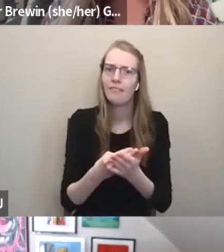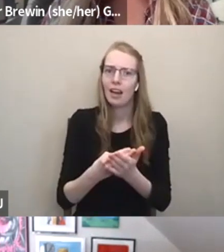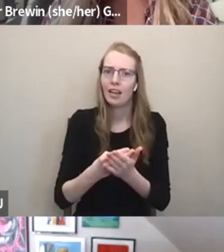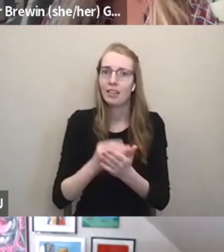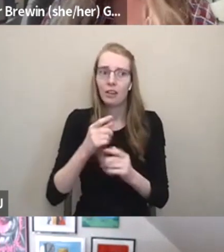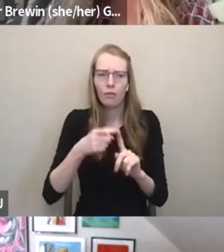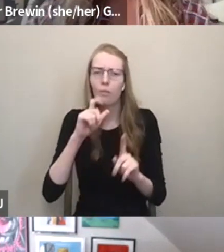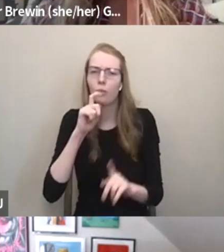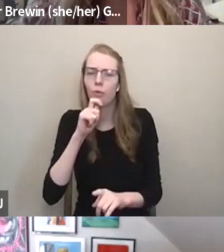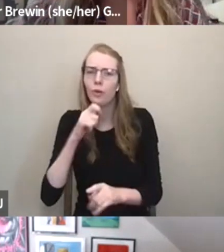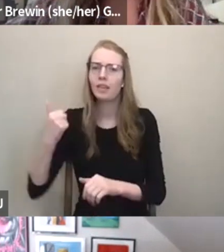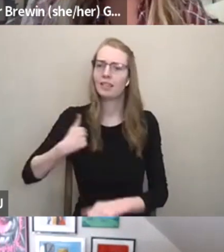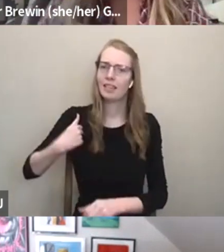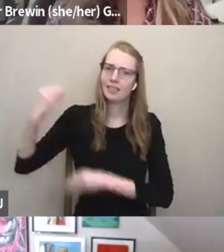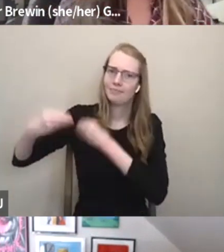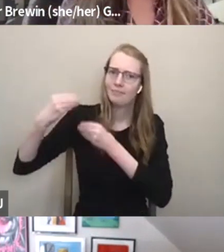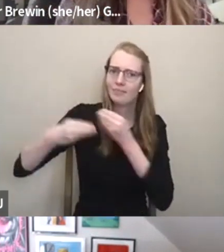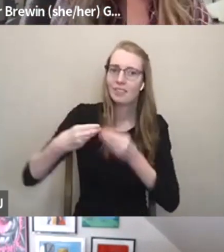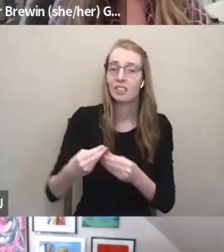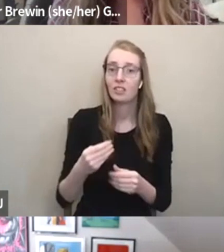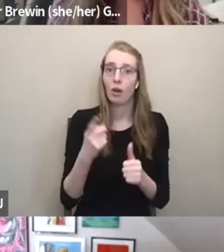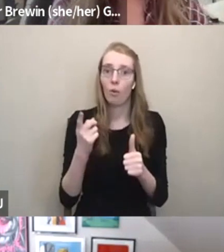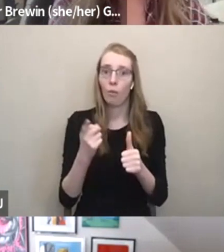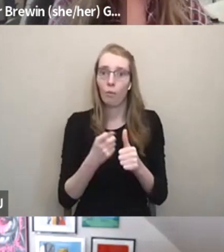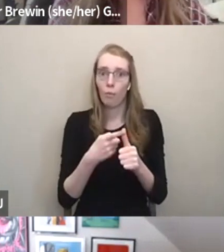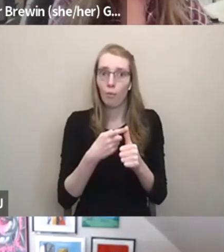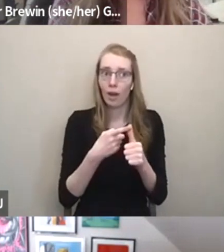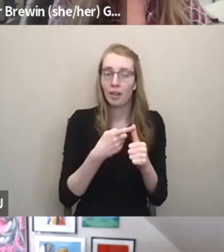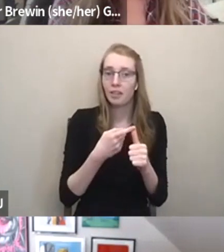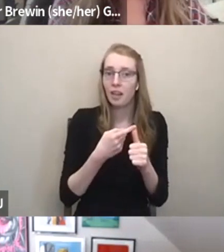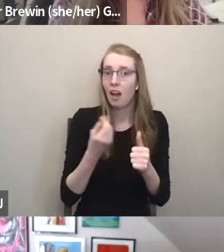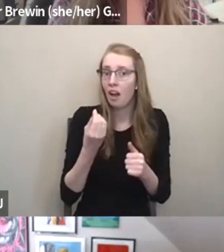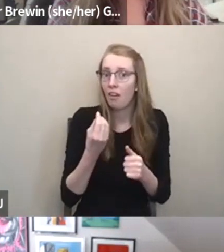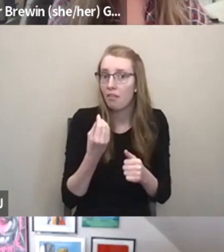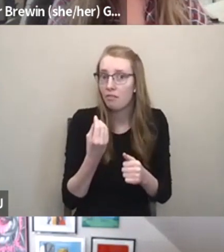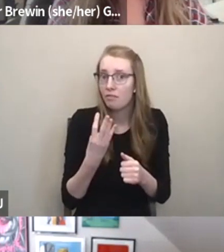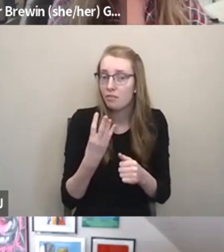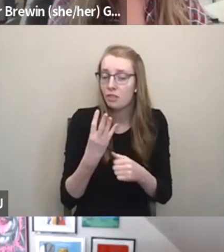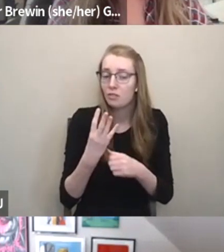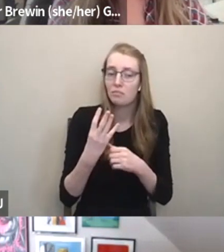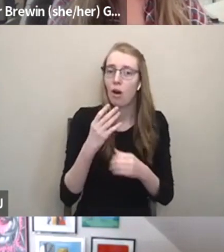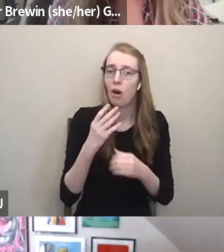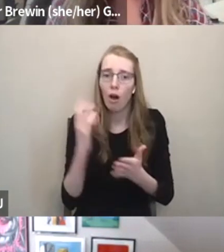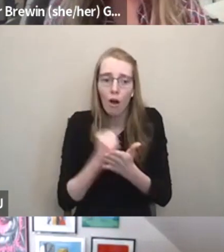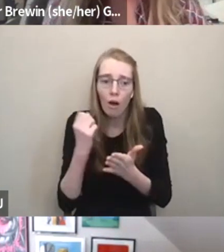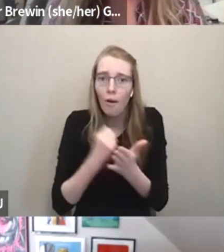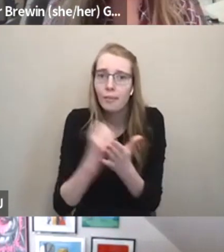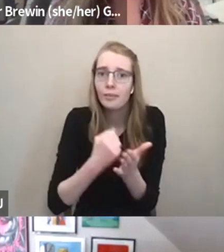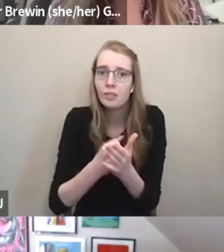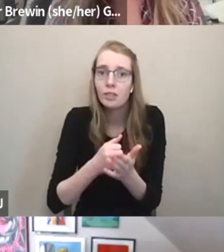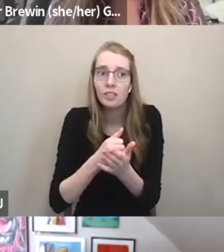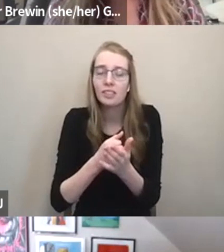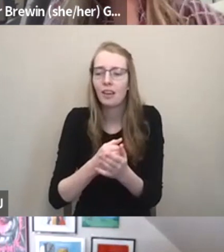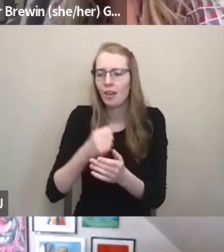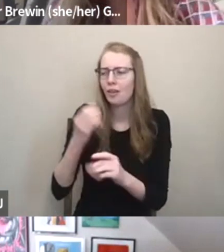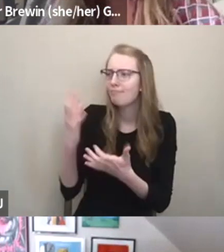of 3 opportunities that we were able to provide using funds from that program. The other 2 being internships